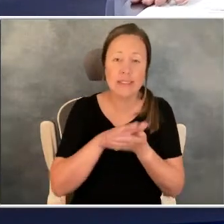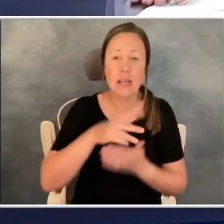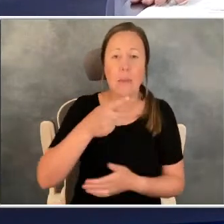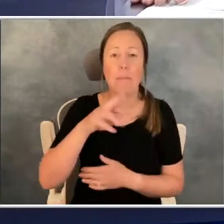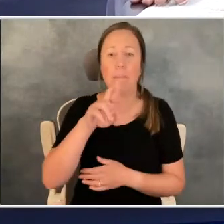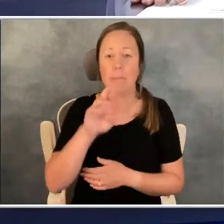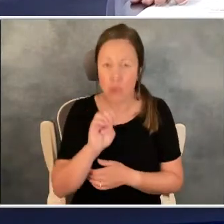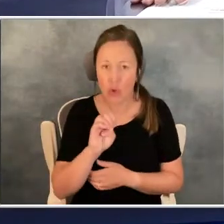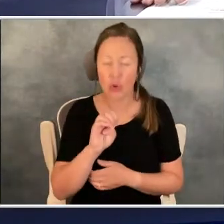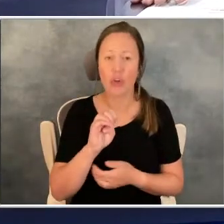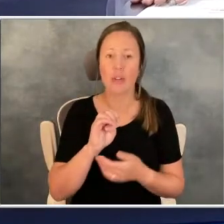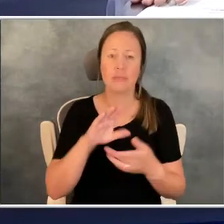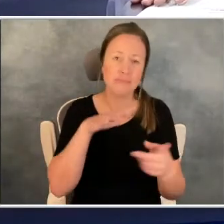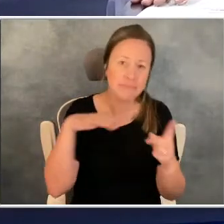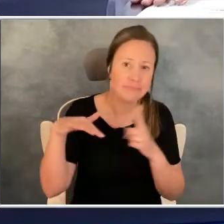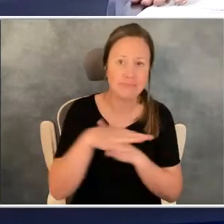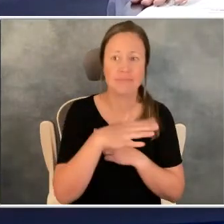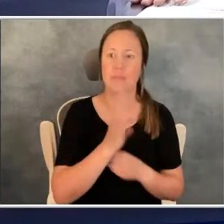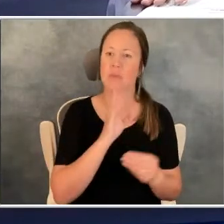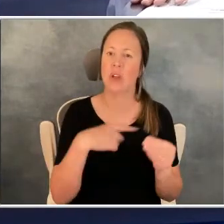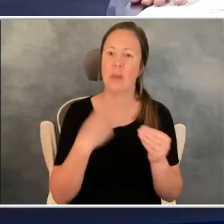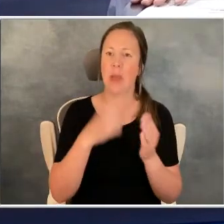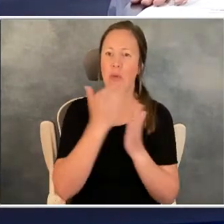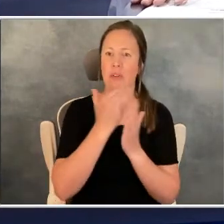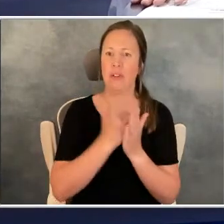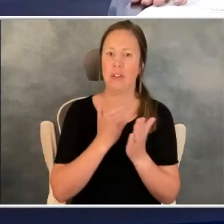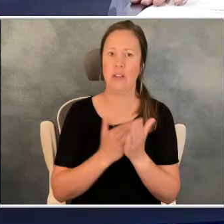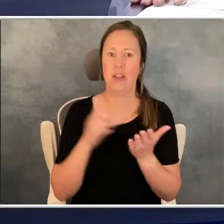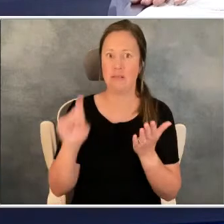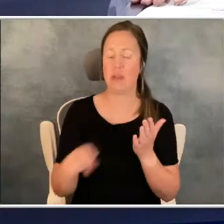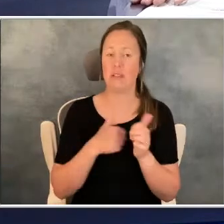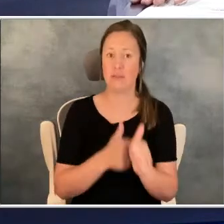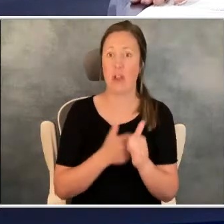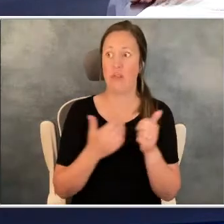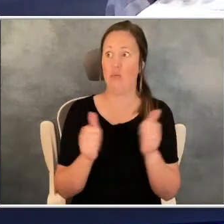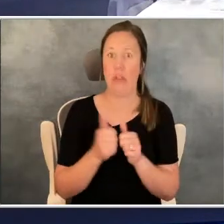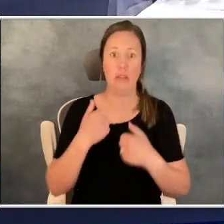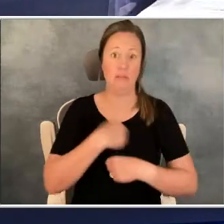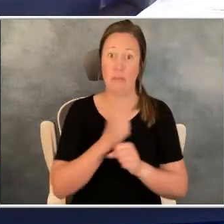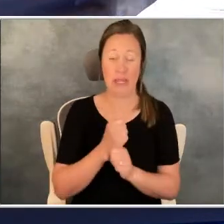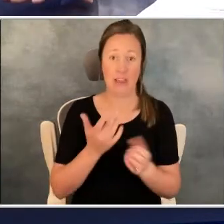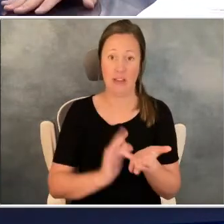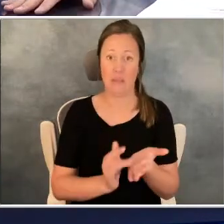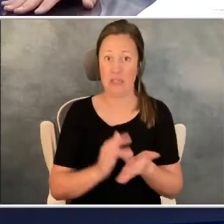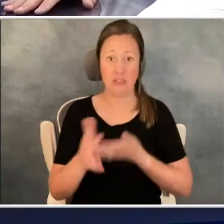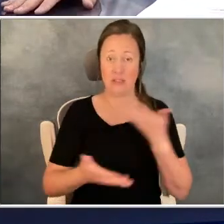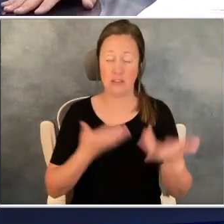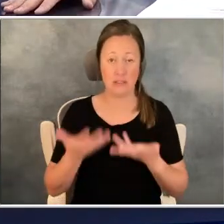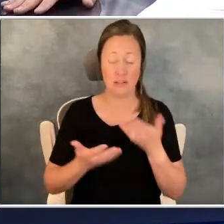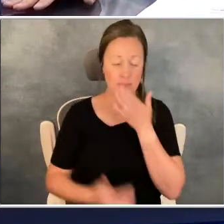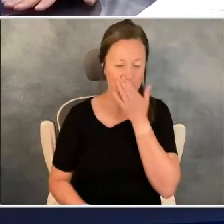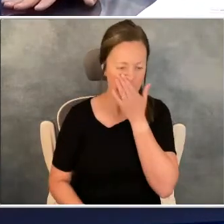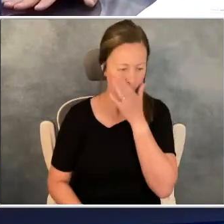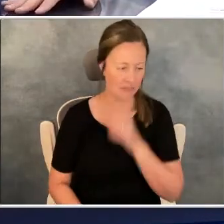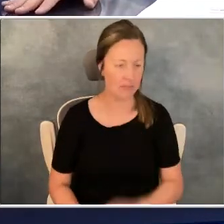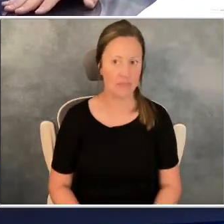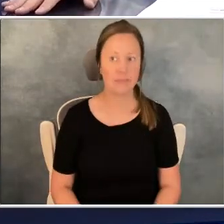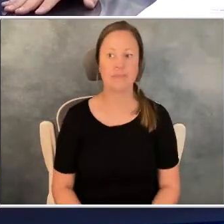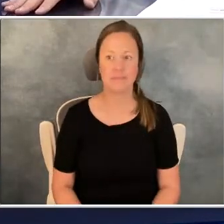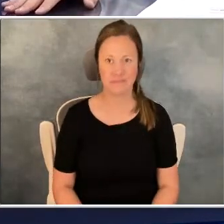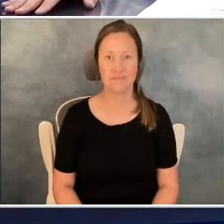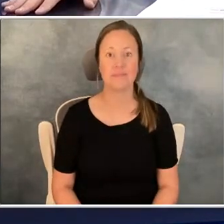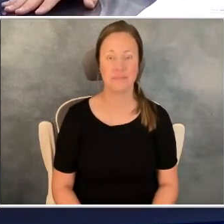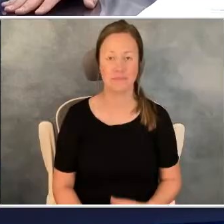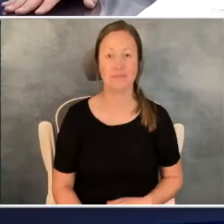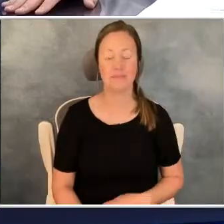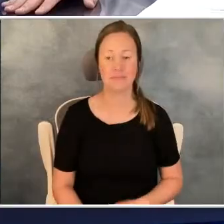bit about the steps that these pharmaceuticals have to take when they make a drug to make sure it stays safe. Yeah, no problem. Actually, I